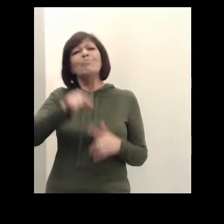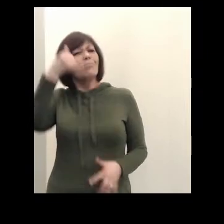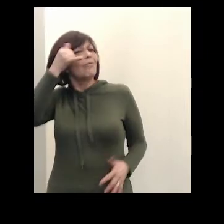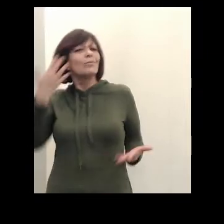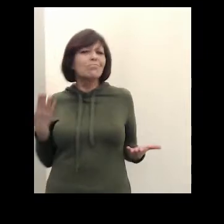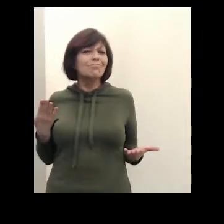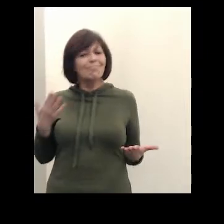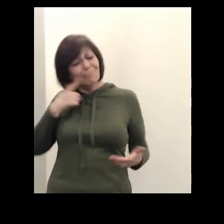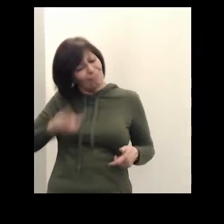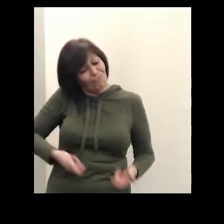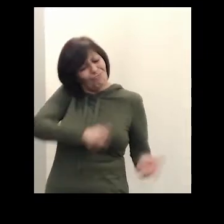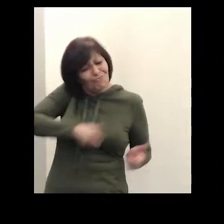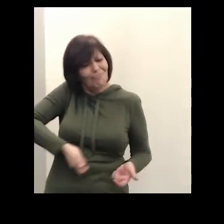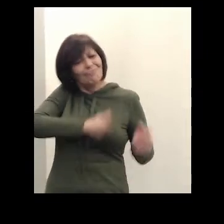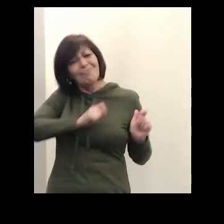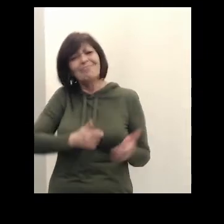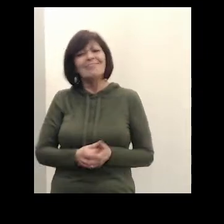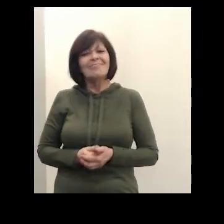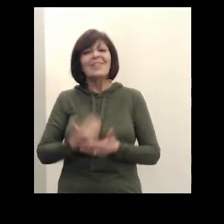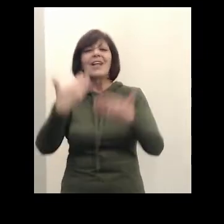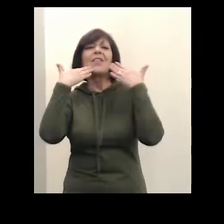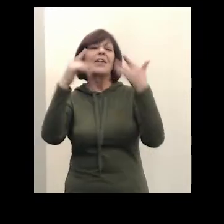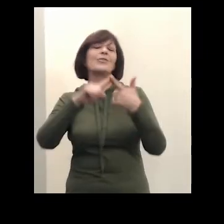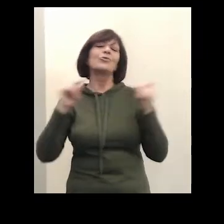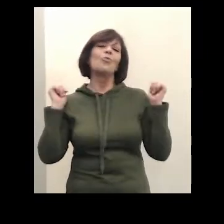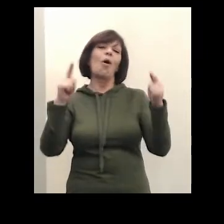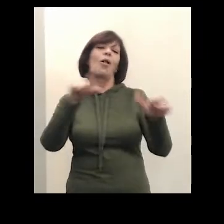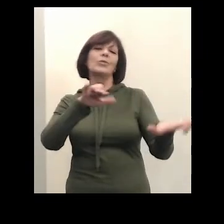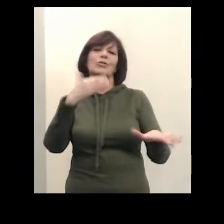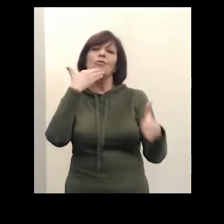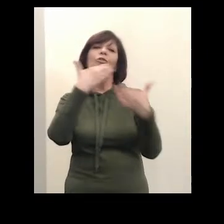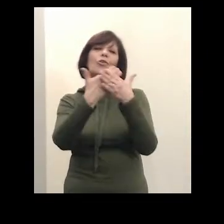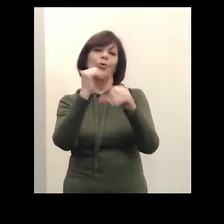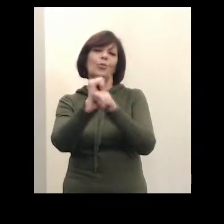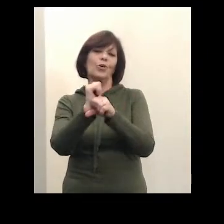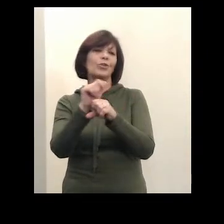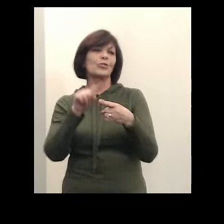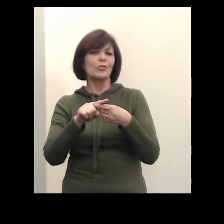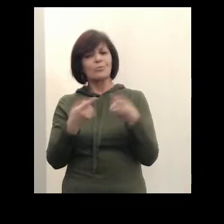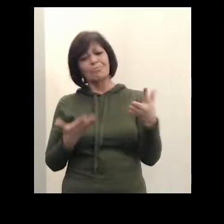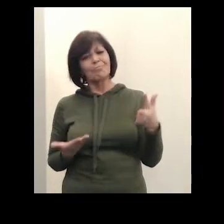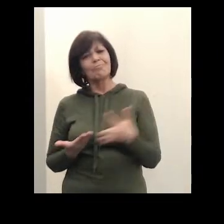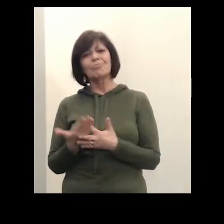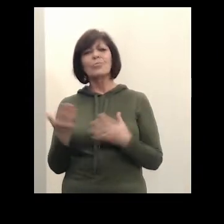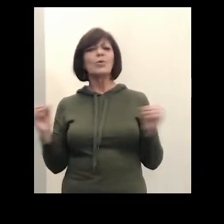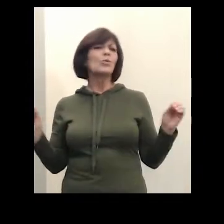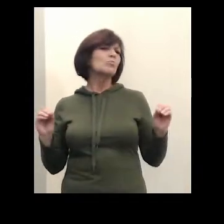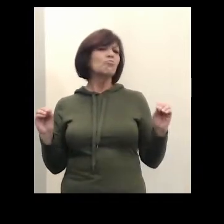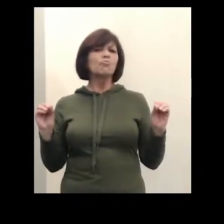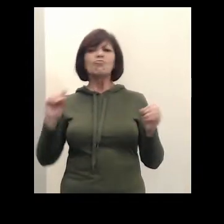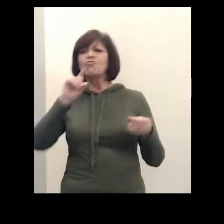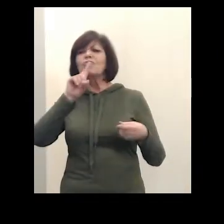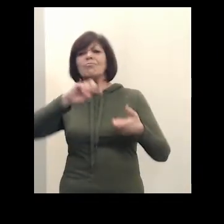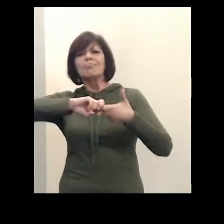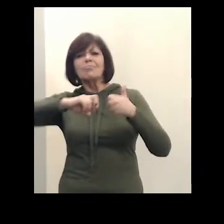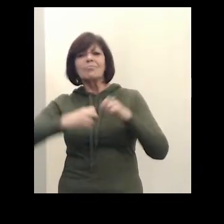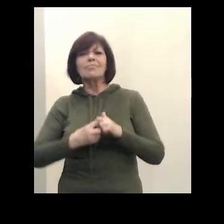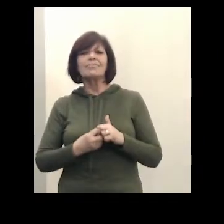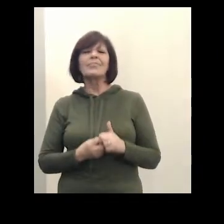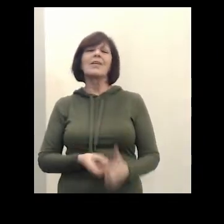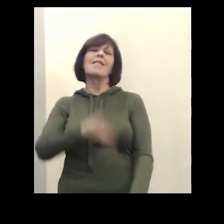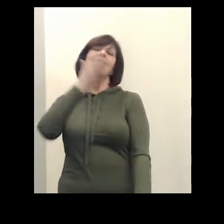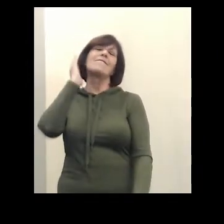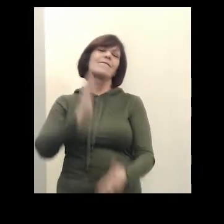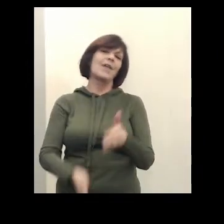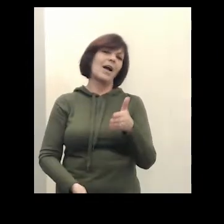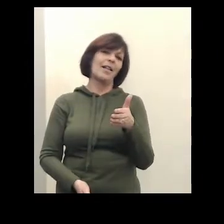shoveling heavy snow. And thank you to all who did a good work to get us through this without any real issues. And then finally,